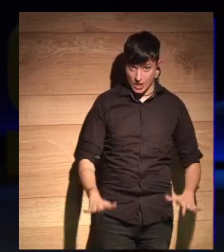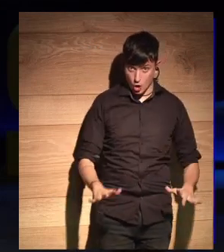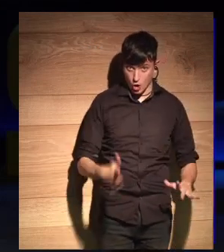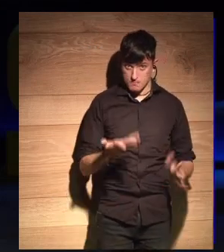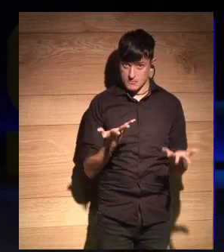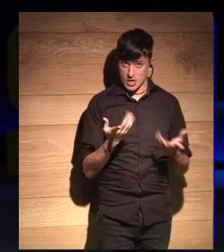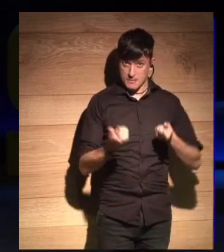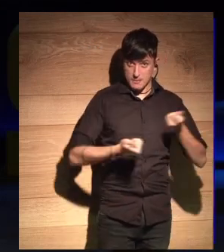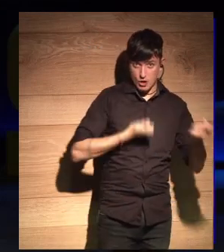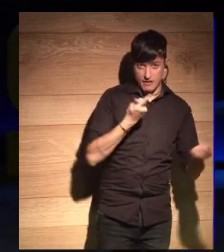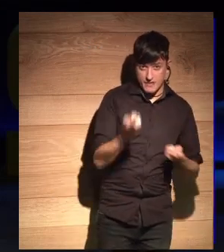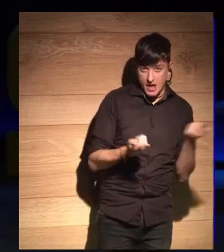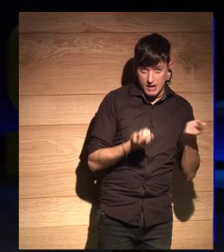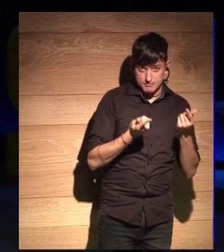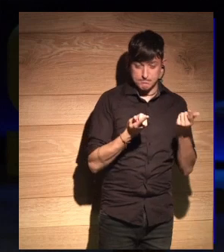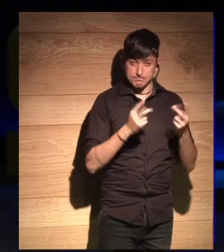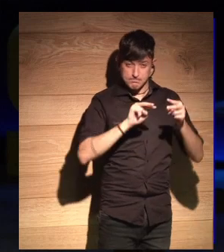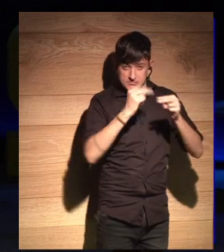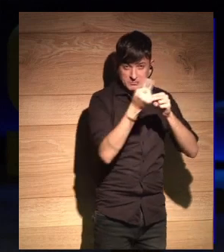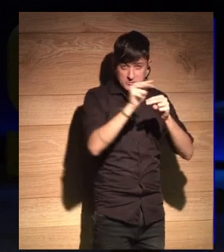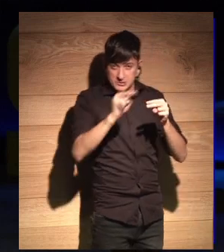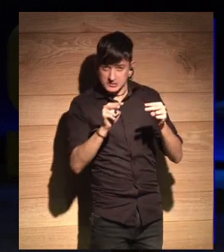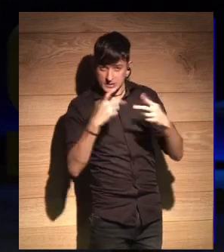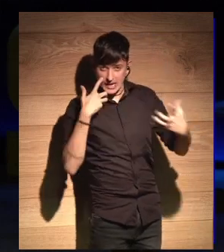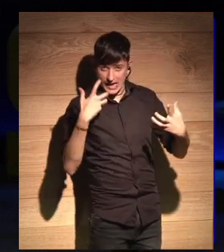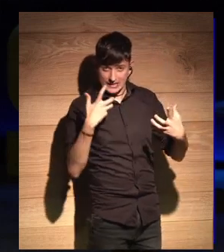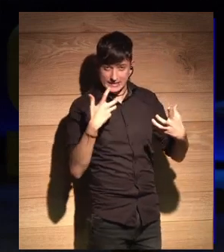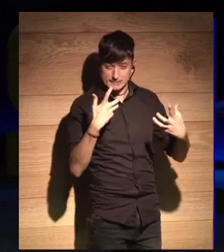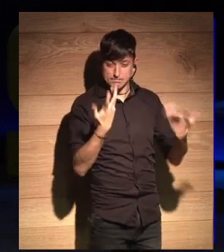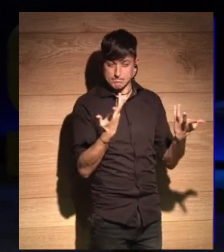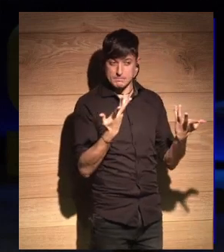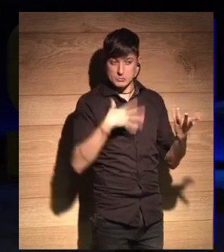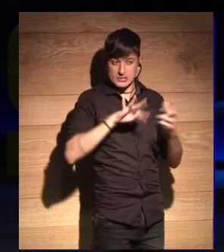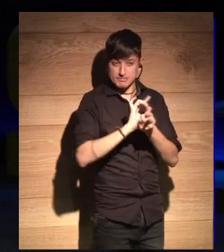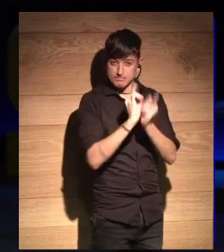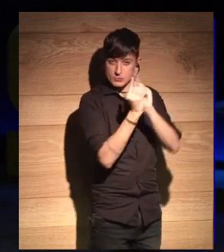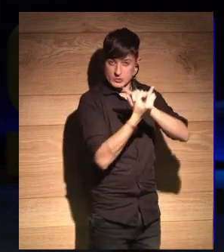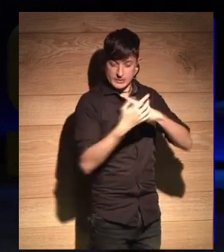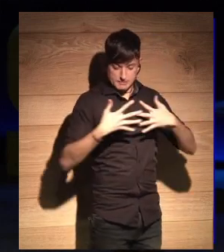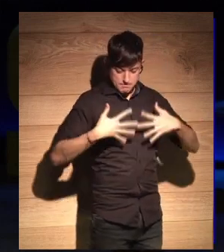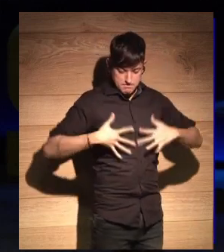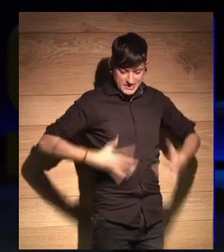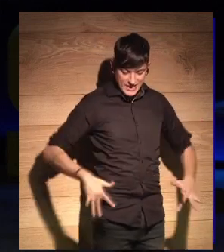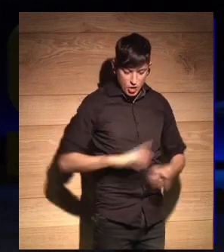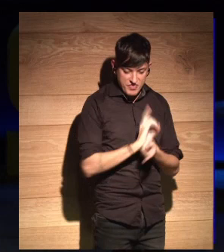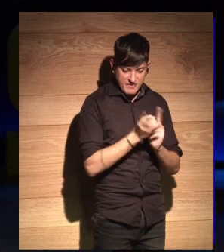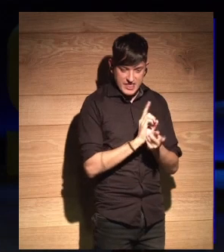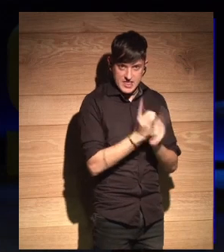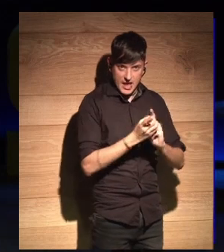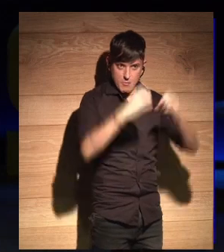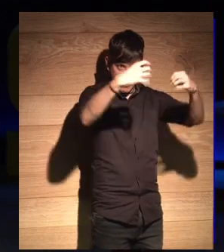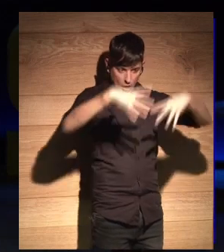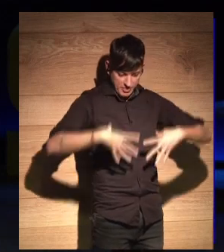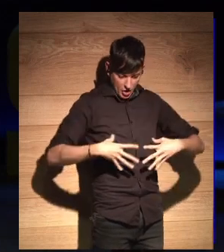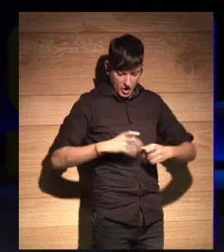many different costumes, that it was a journey of these archetypes of the goddess, of women, and also kind of how they have